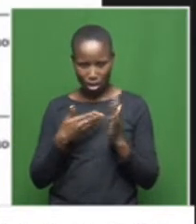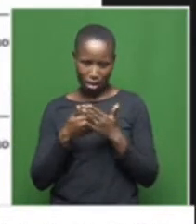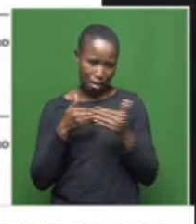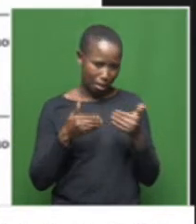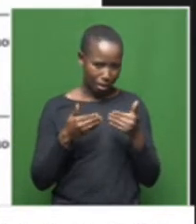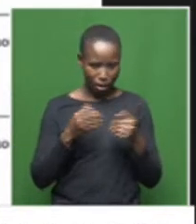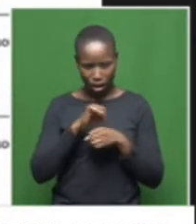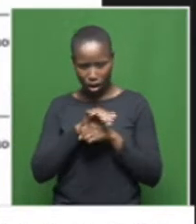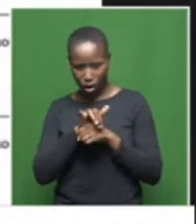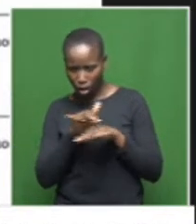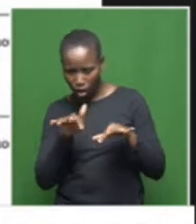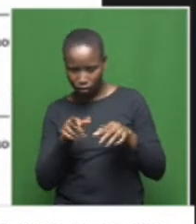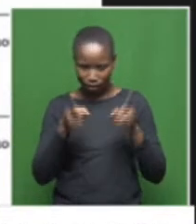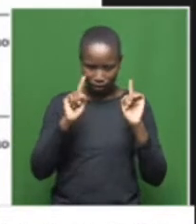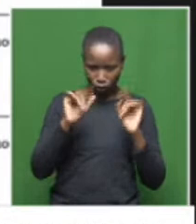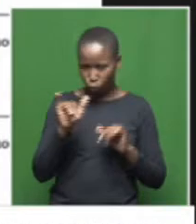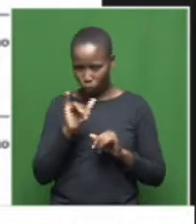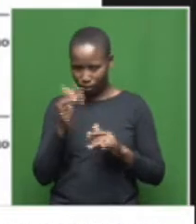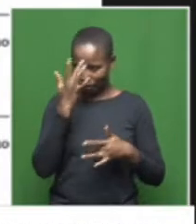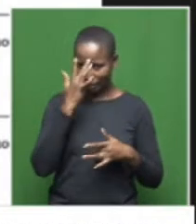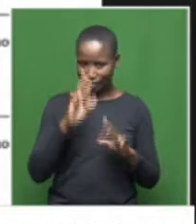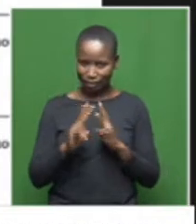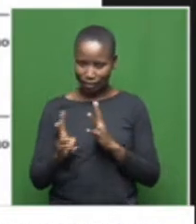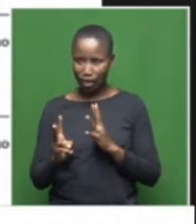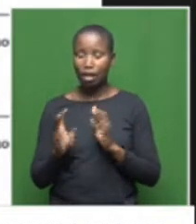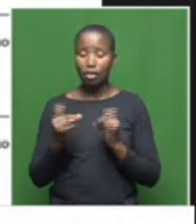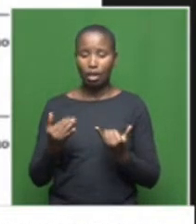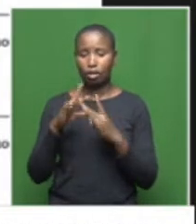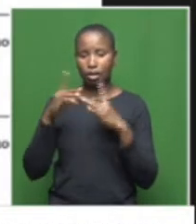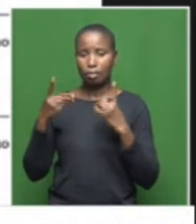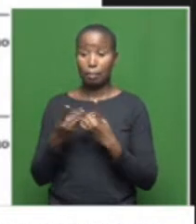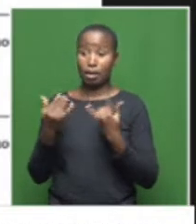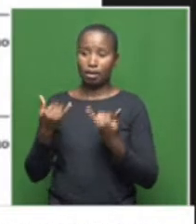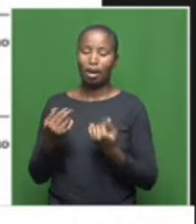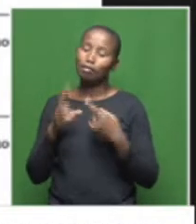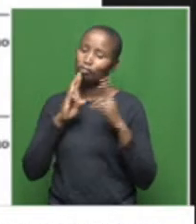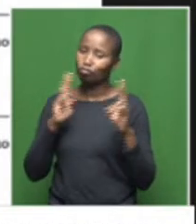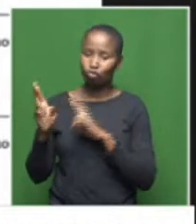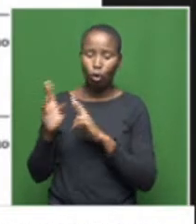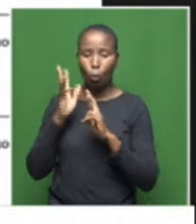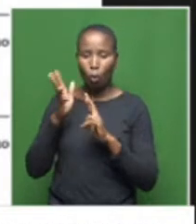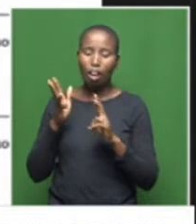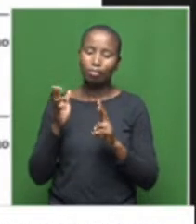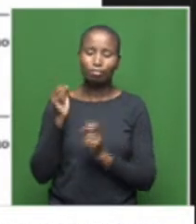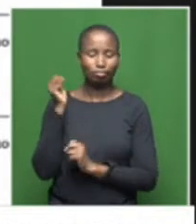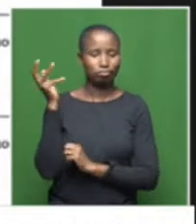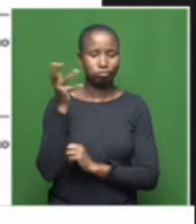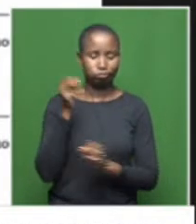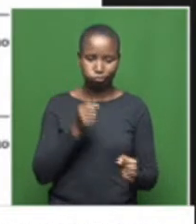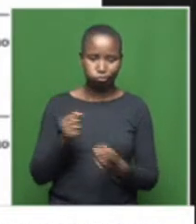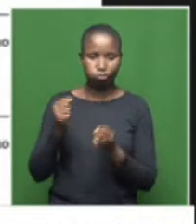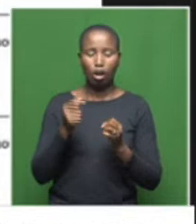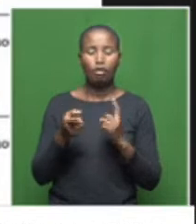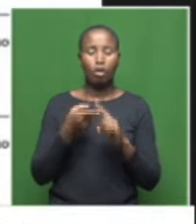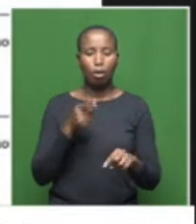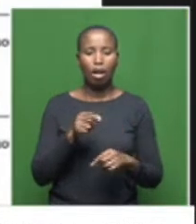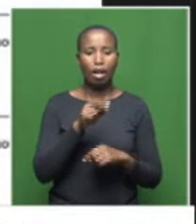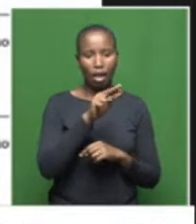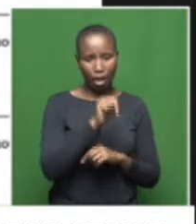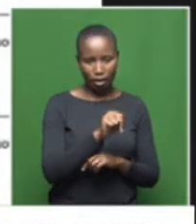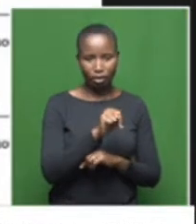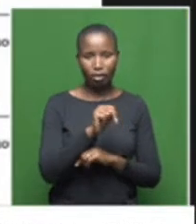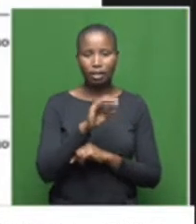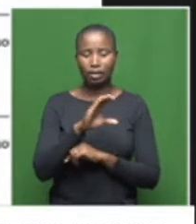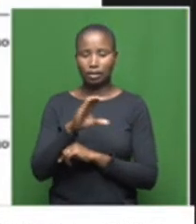infectious diseases. And the department is currently ready to present to the NCCC with recommendations of new